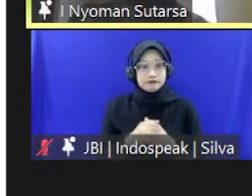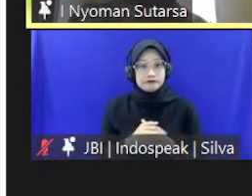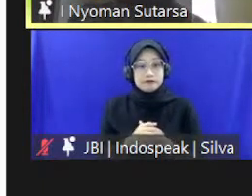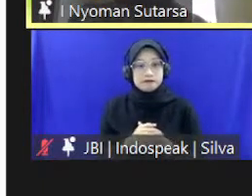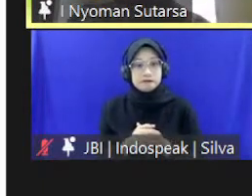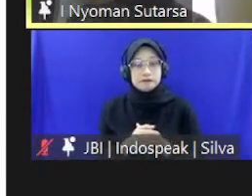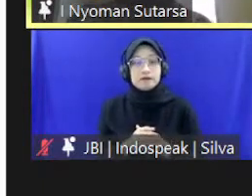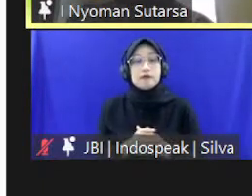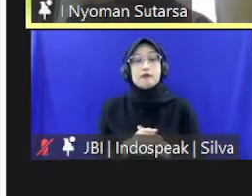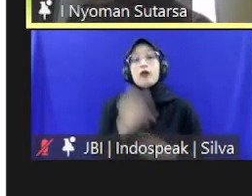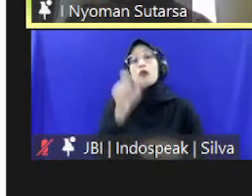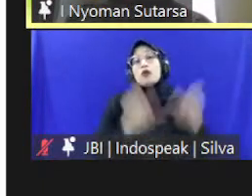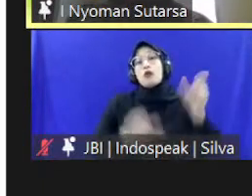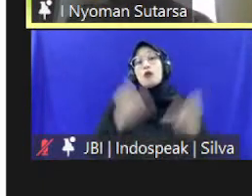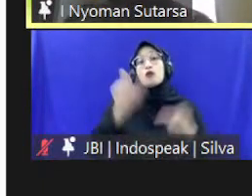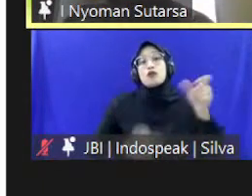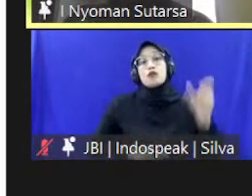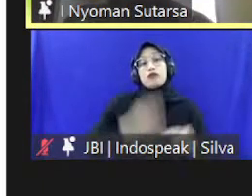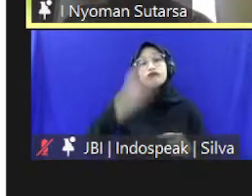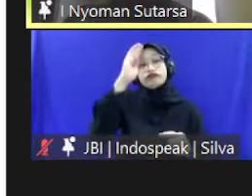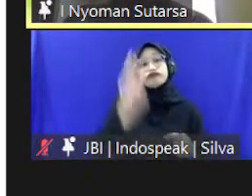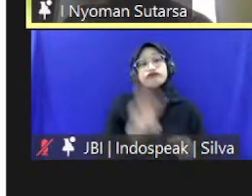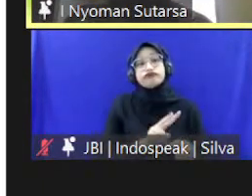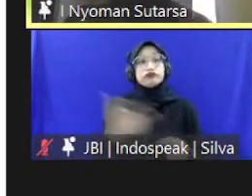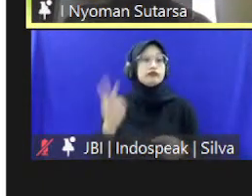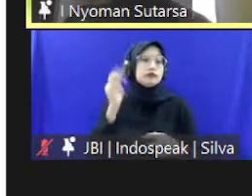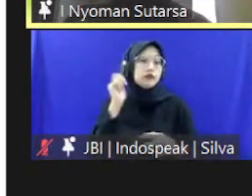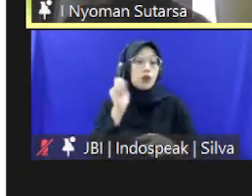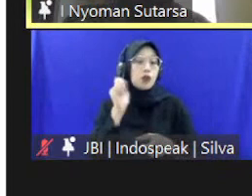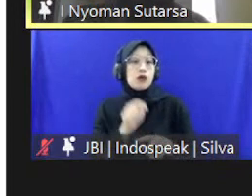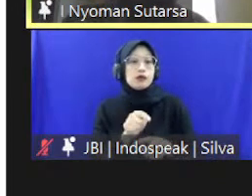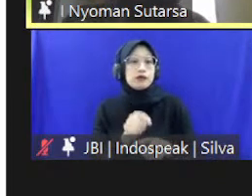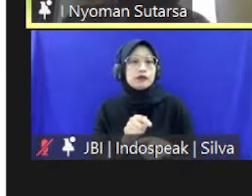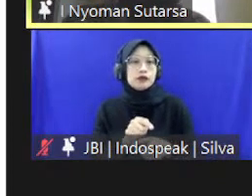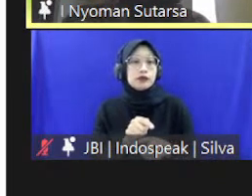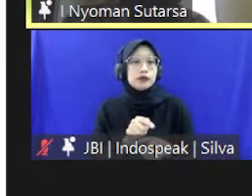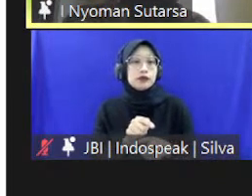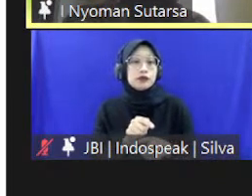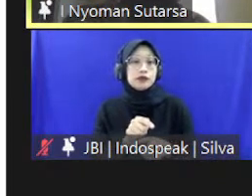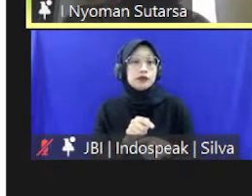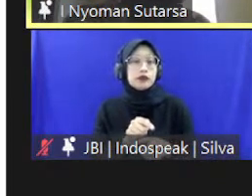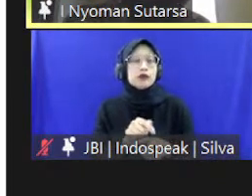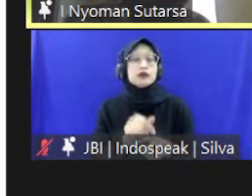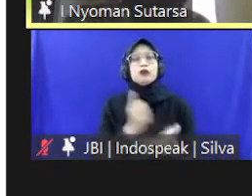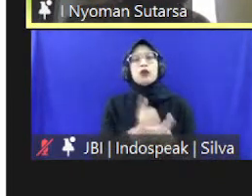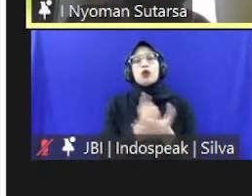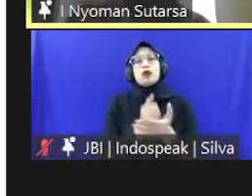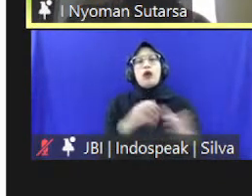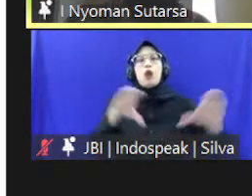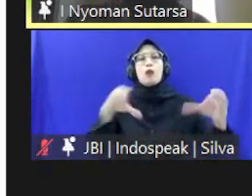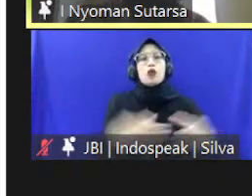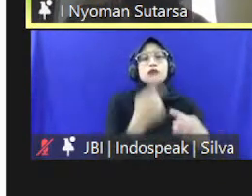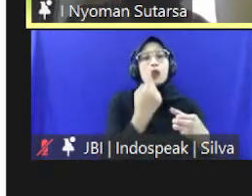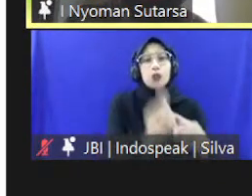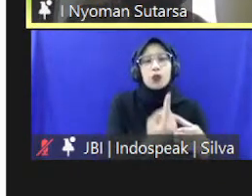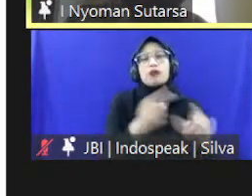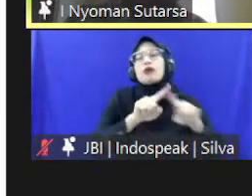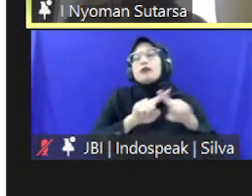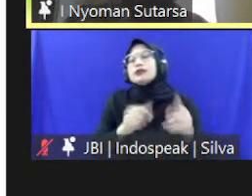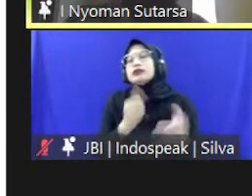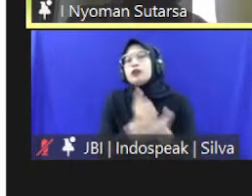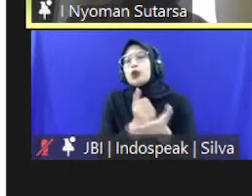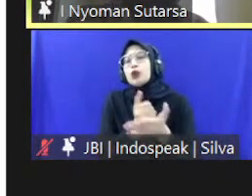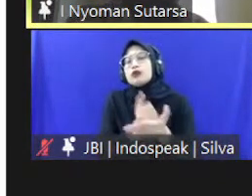Transgender people do not fall into singular category, as revealed through my case study, but rather complexly intertwined between